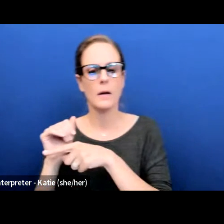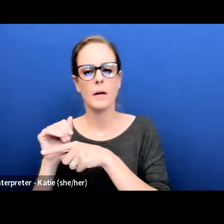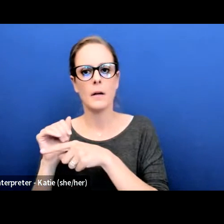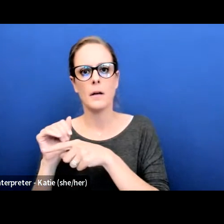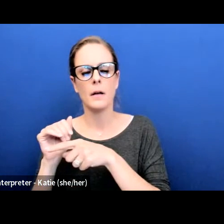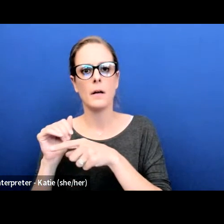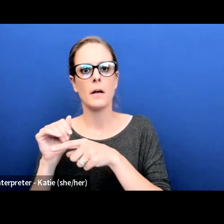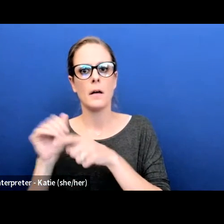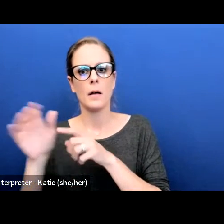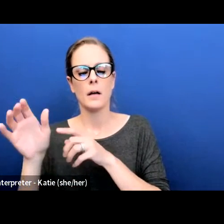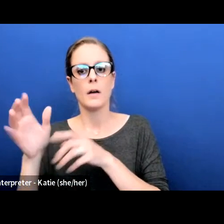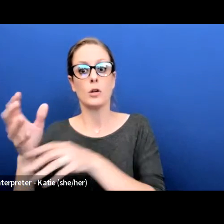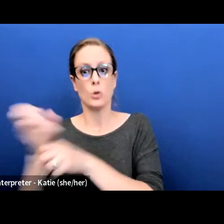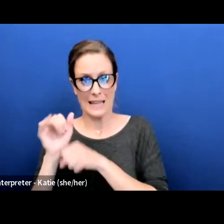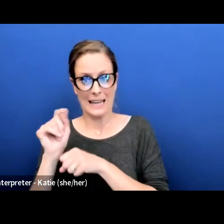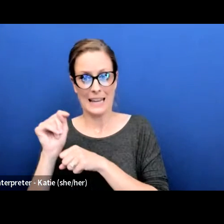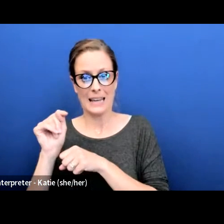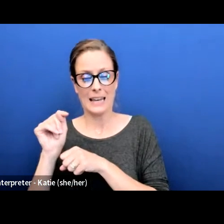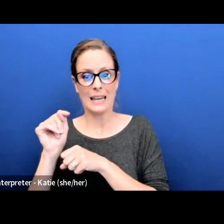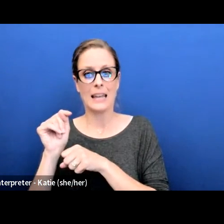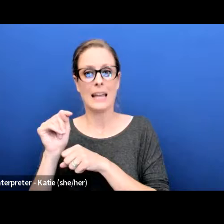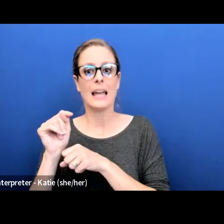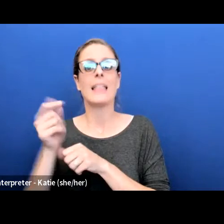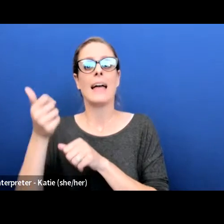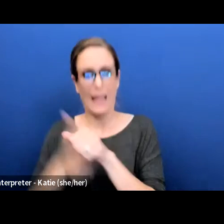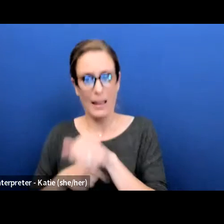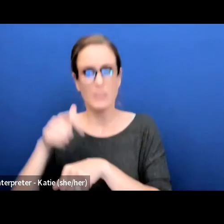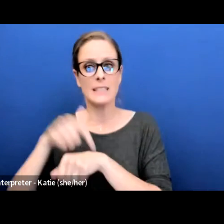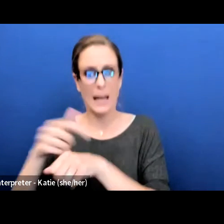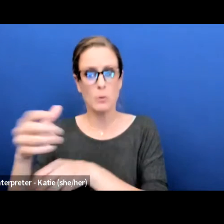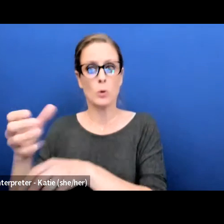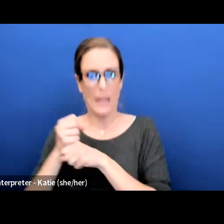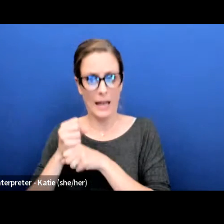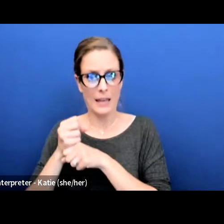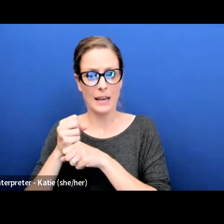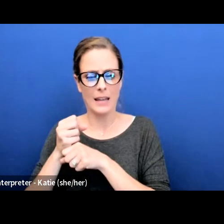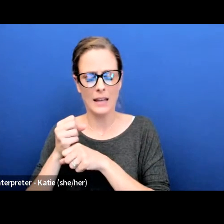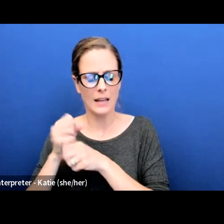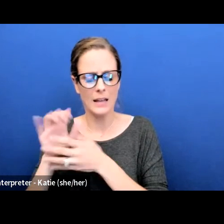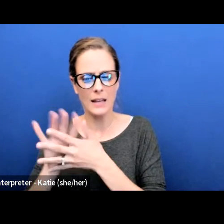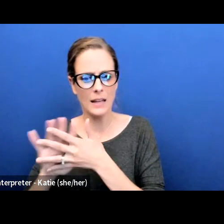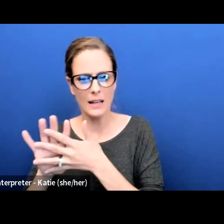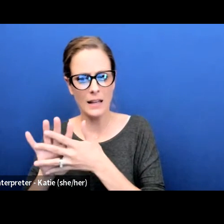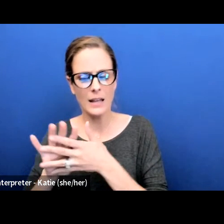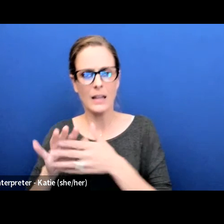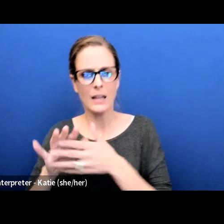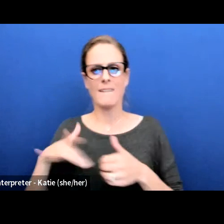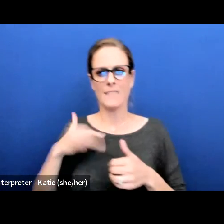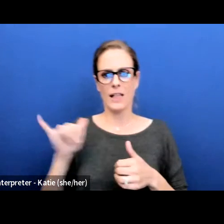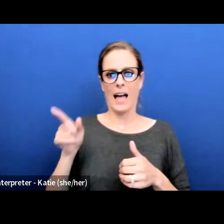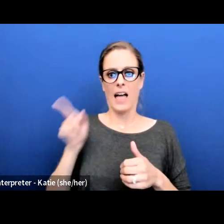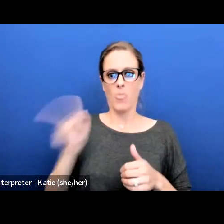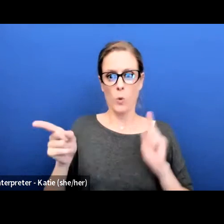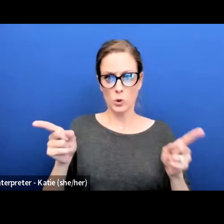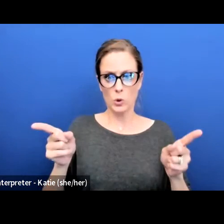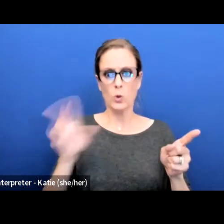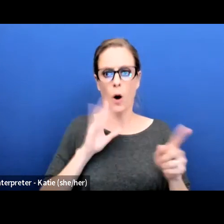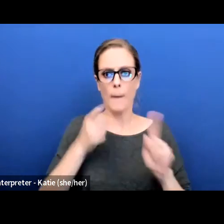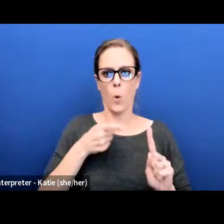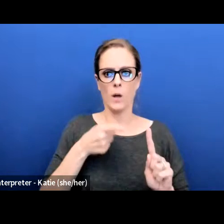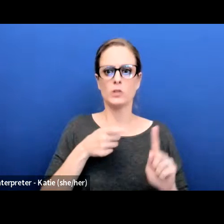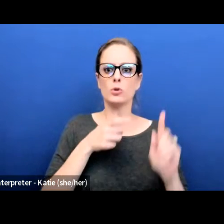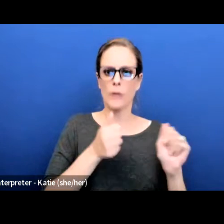you get it, it's another opportunity for a bad outcome or for long COVID. So I feel like those two things are points that could be brought up.